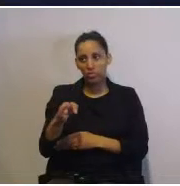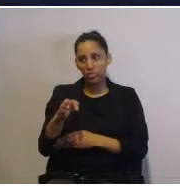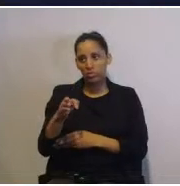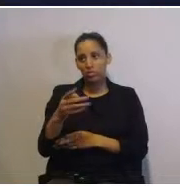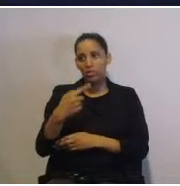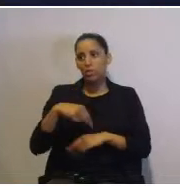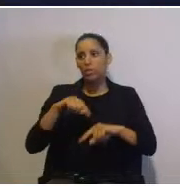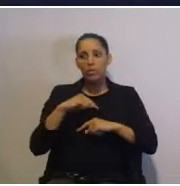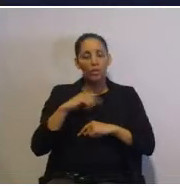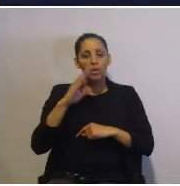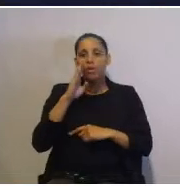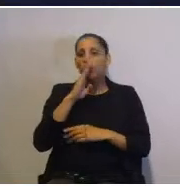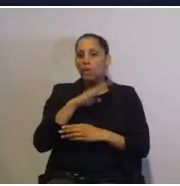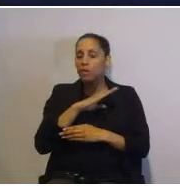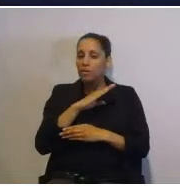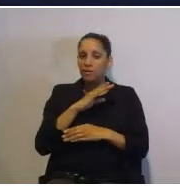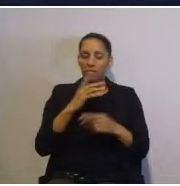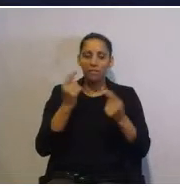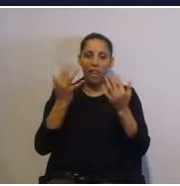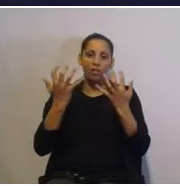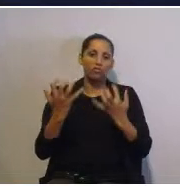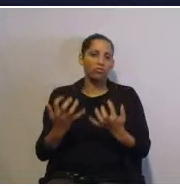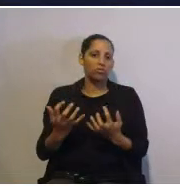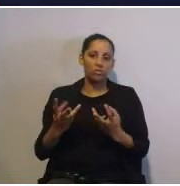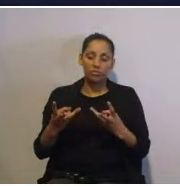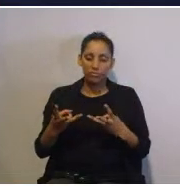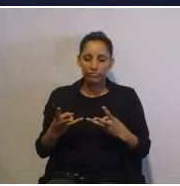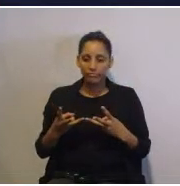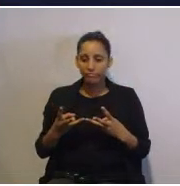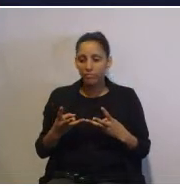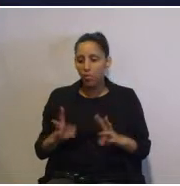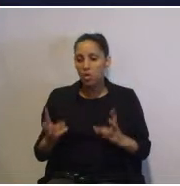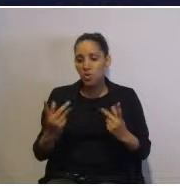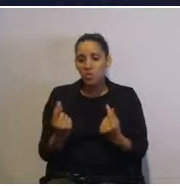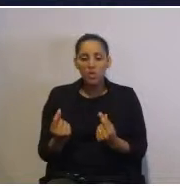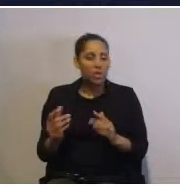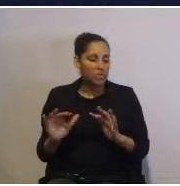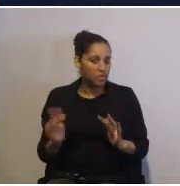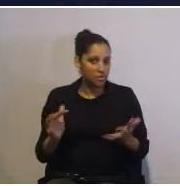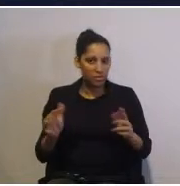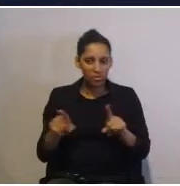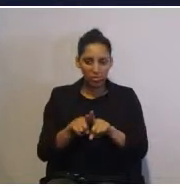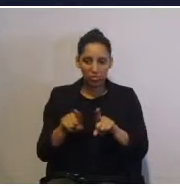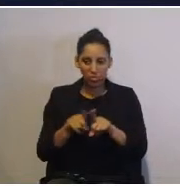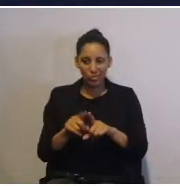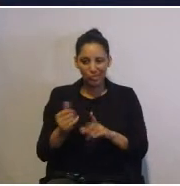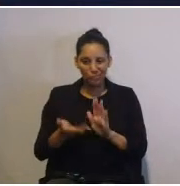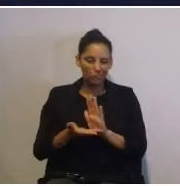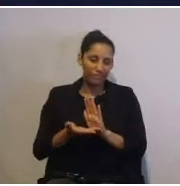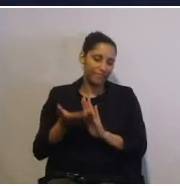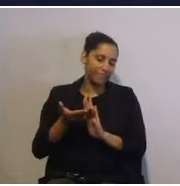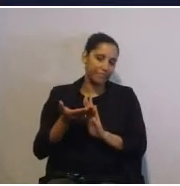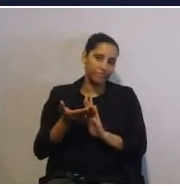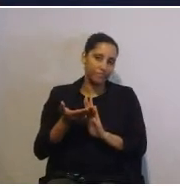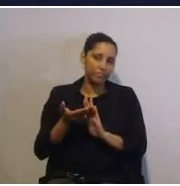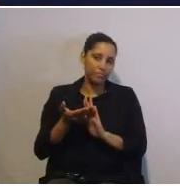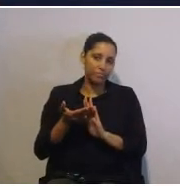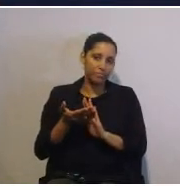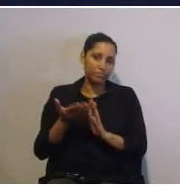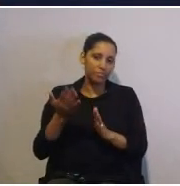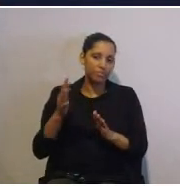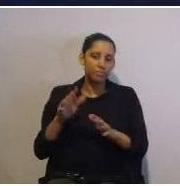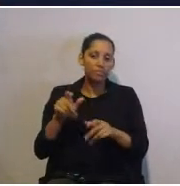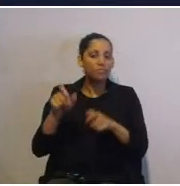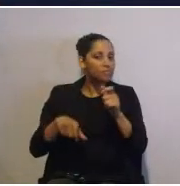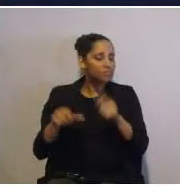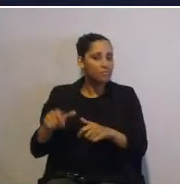have the financial measures, and to put in a moratorium on this tariff hikes. The unemployed men and women